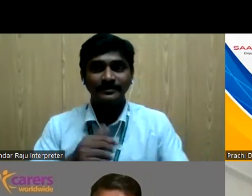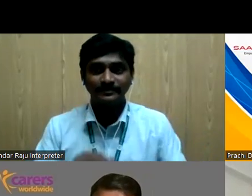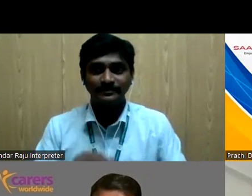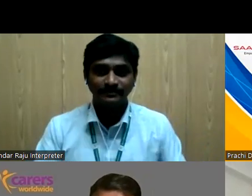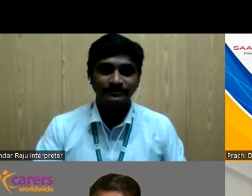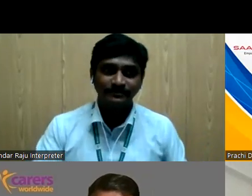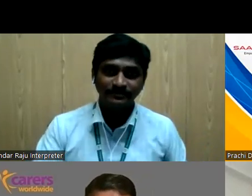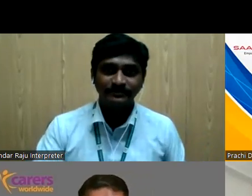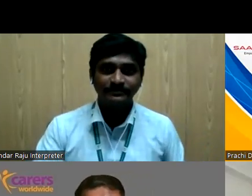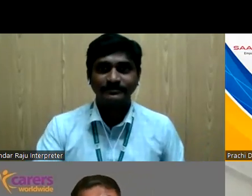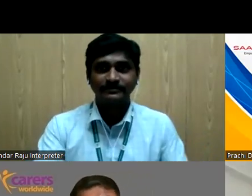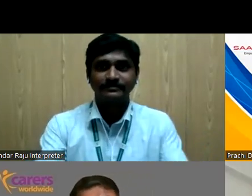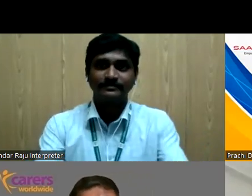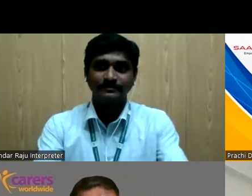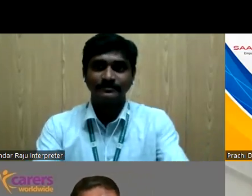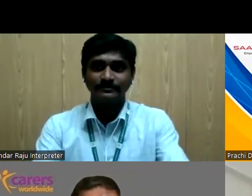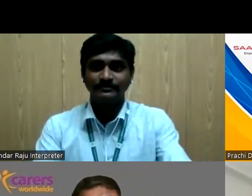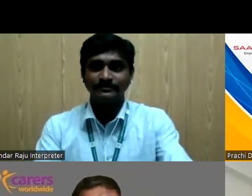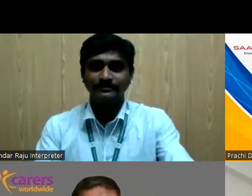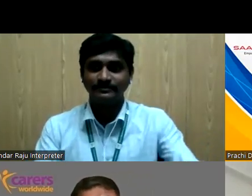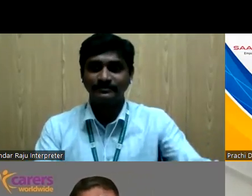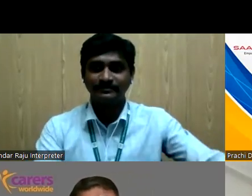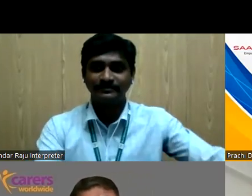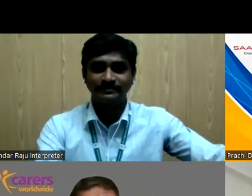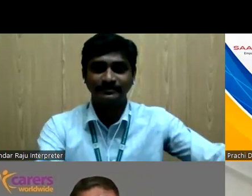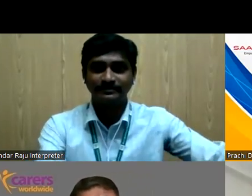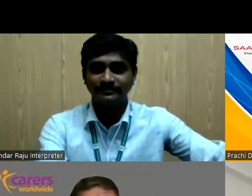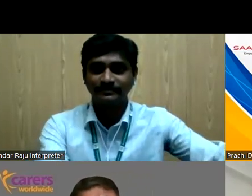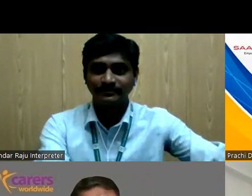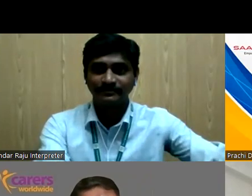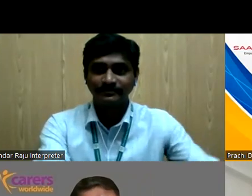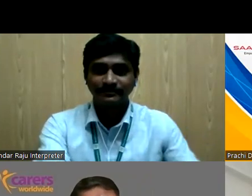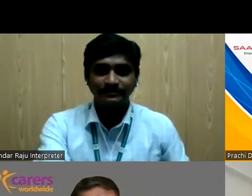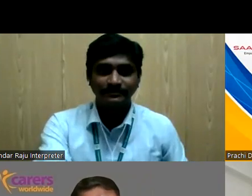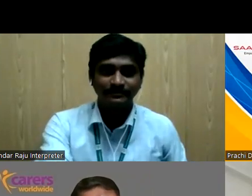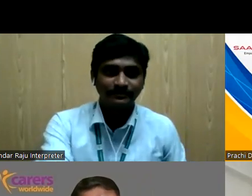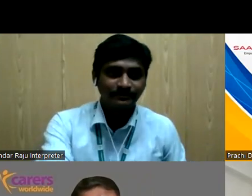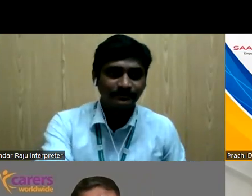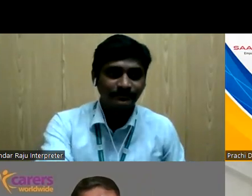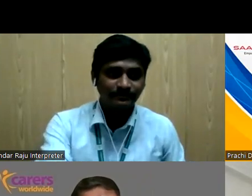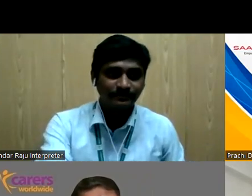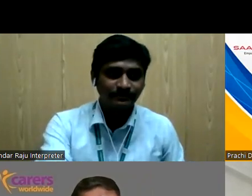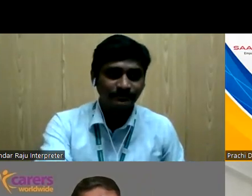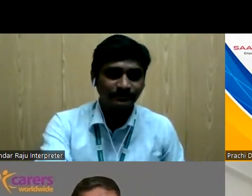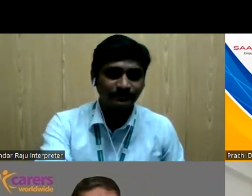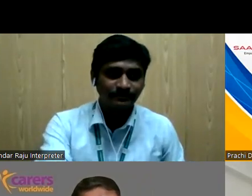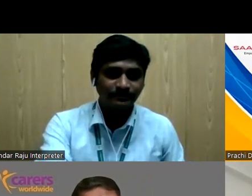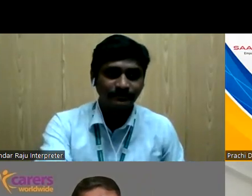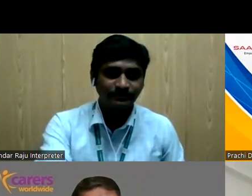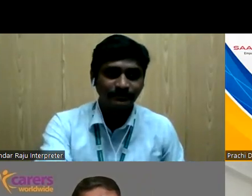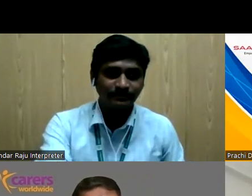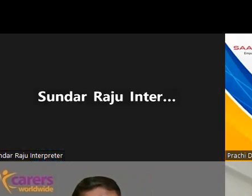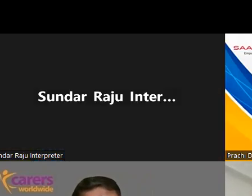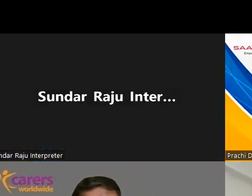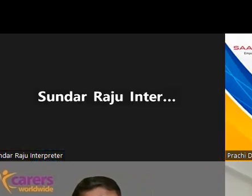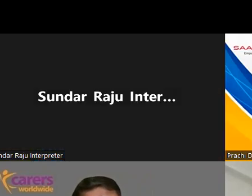want to go back to the question and ask you if there are any government schemes, as somebody who's representing the government office at this point, are